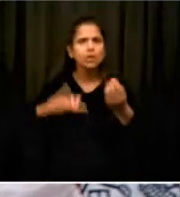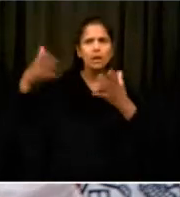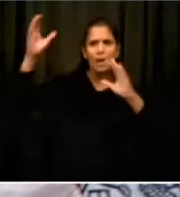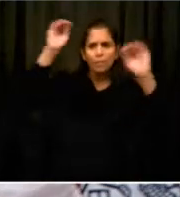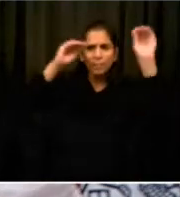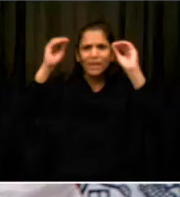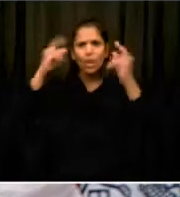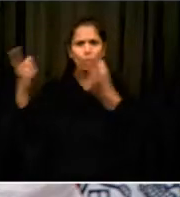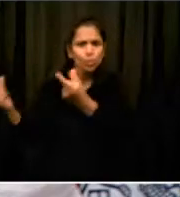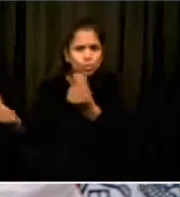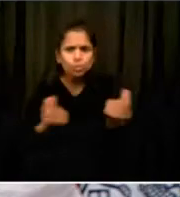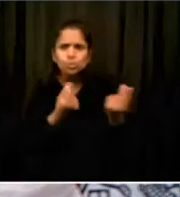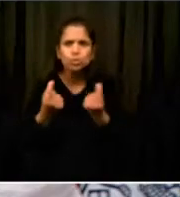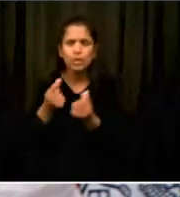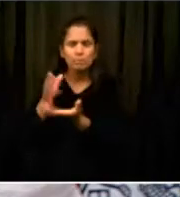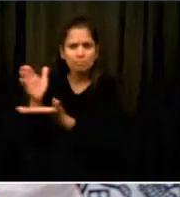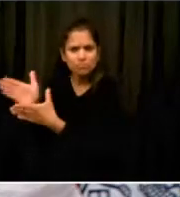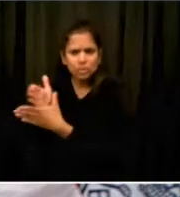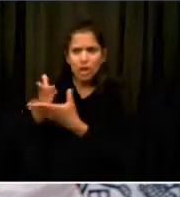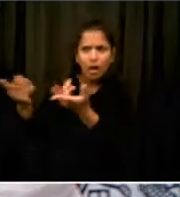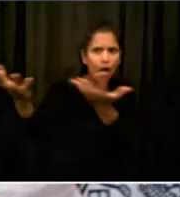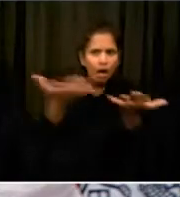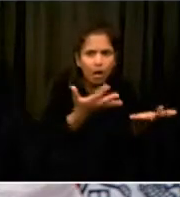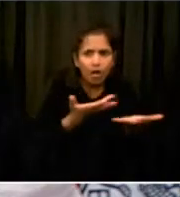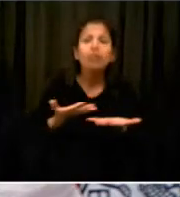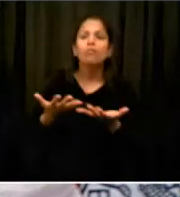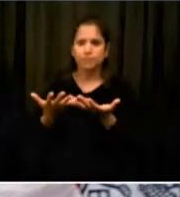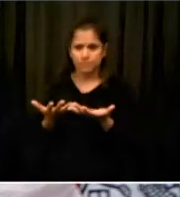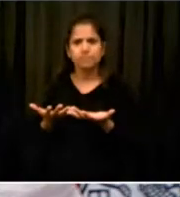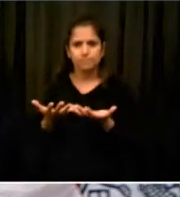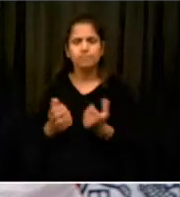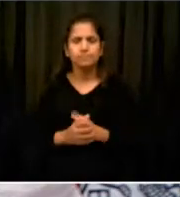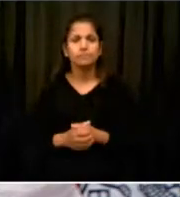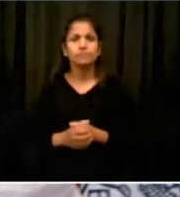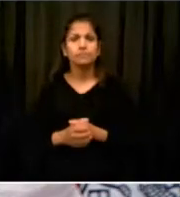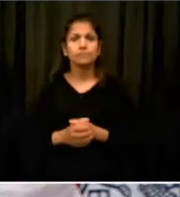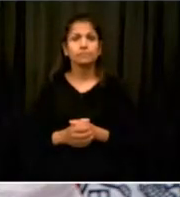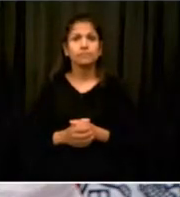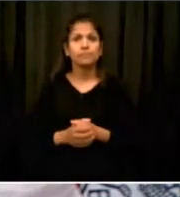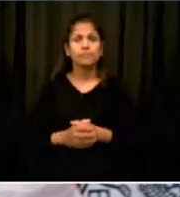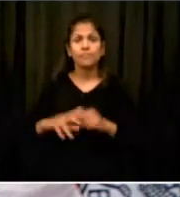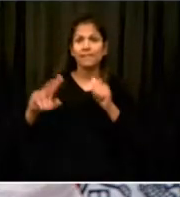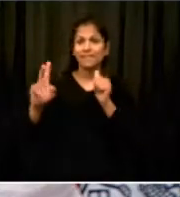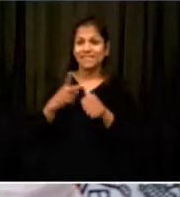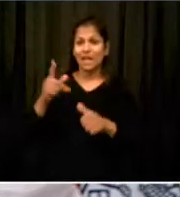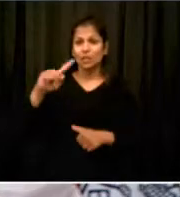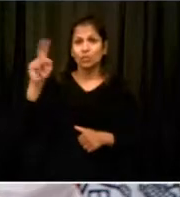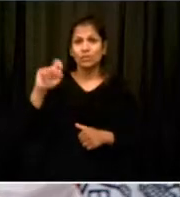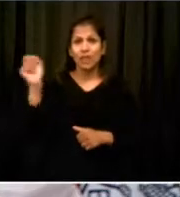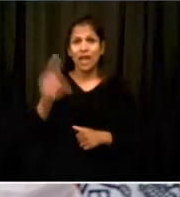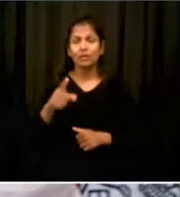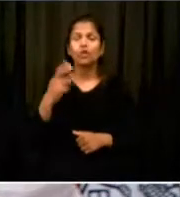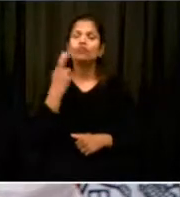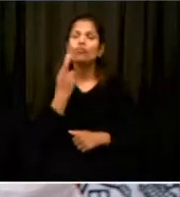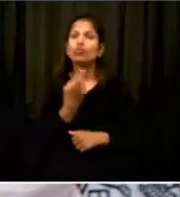to do with the statewide crackdown on bars and restaurants with all the violations, suspended licenses. Our understanding is that